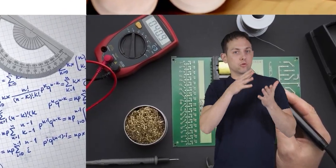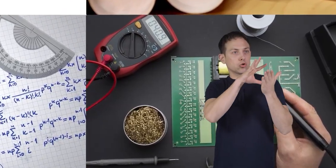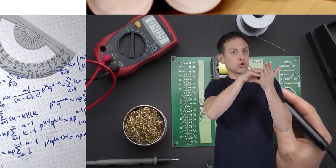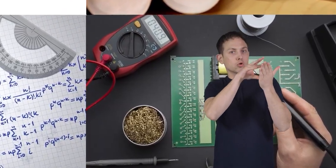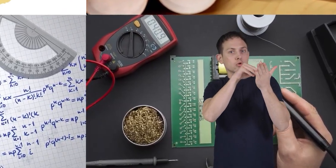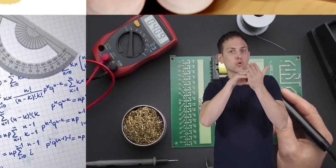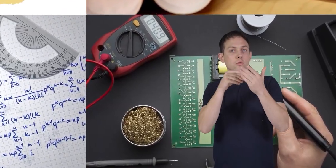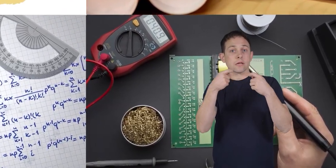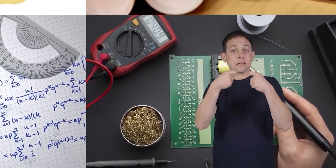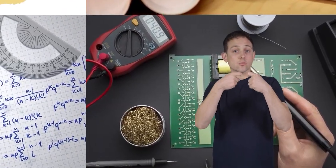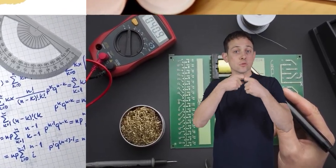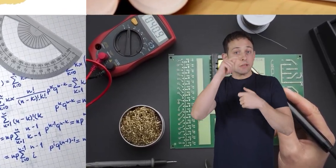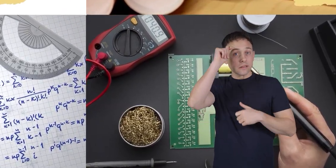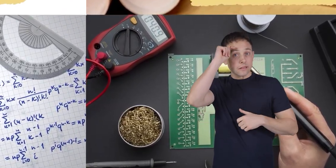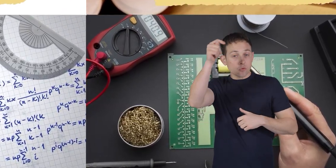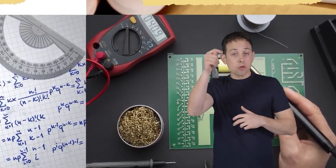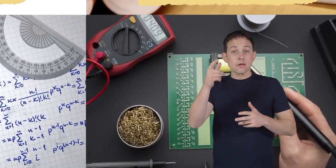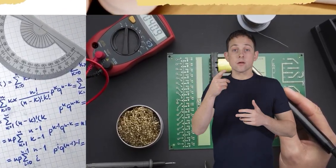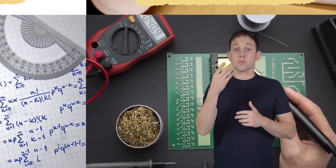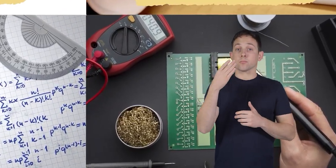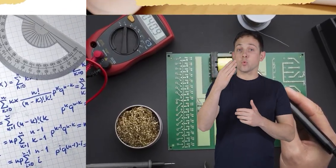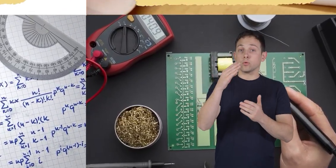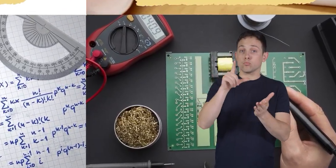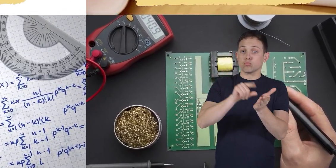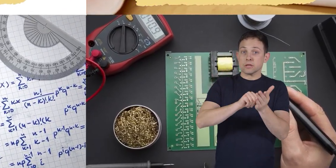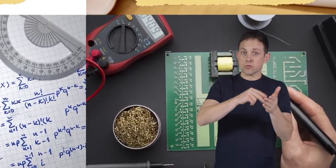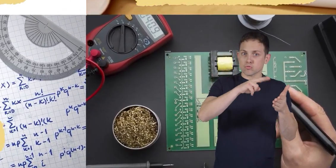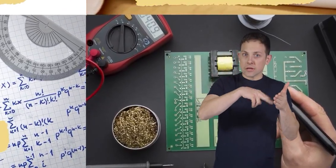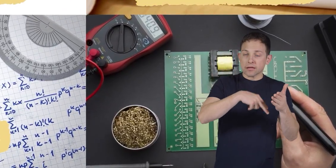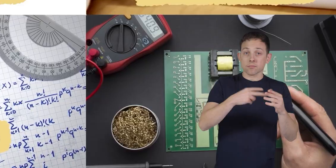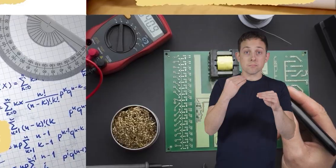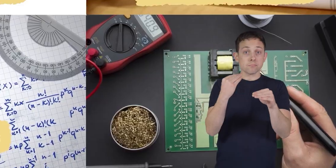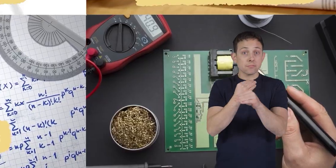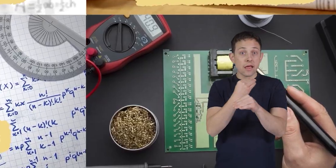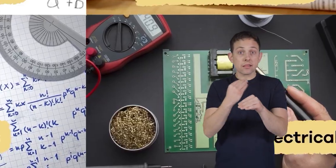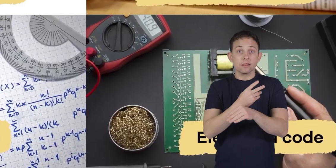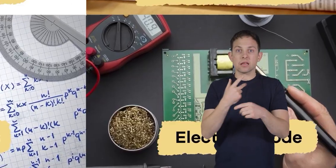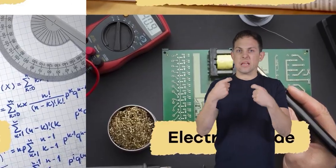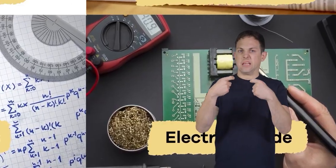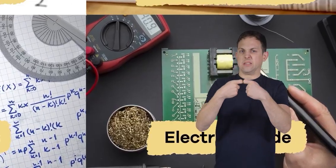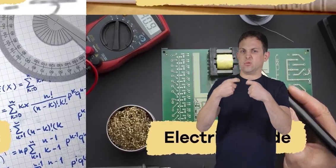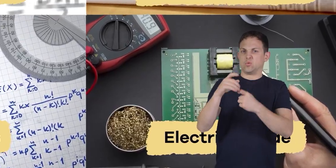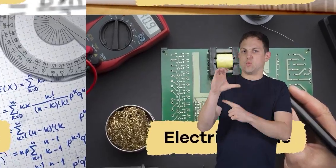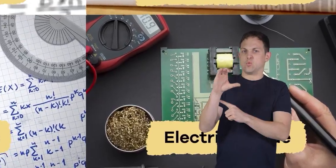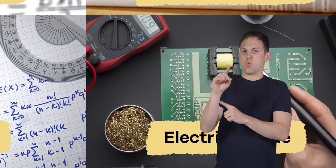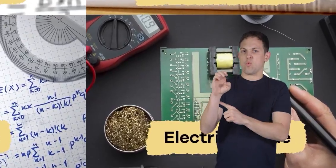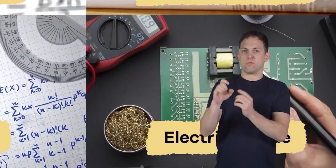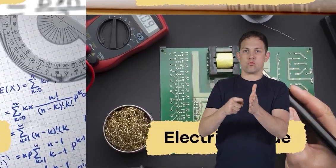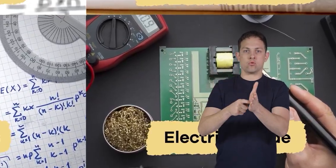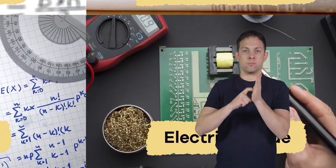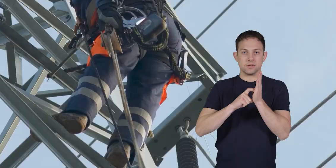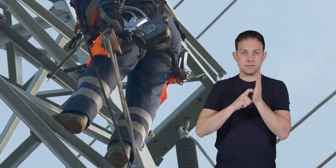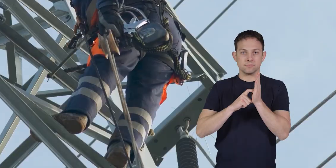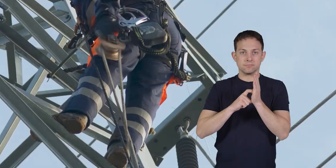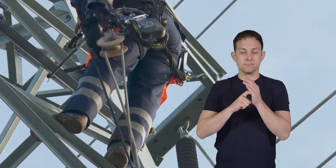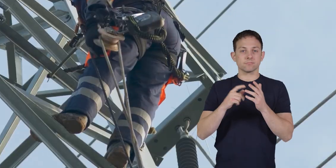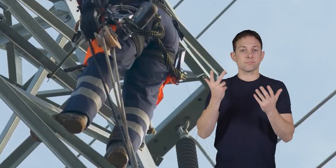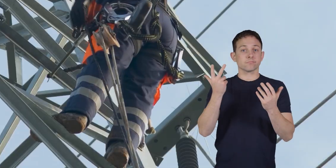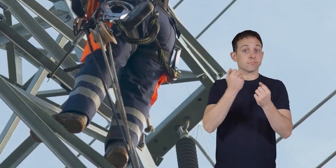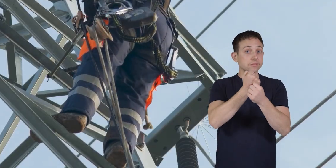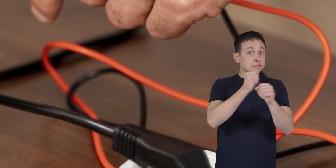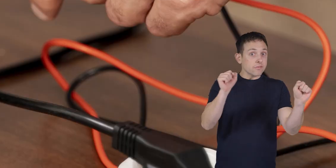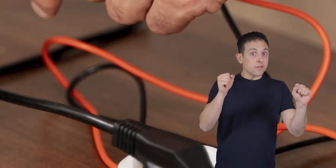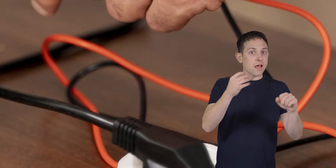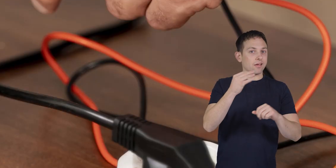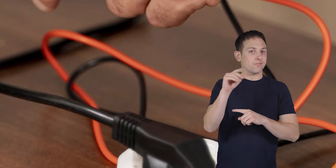learn electrical theory, blueprint reading, mathematics, electrical code requirements, and